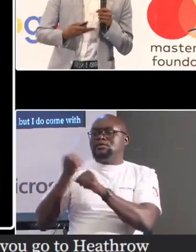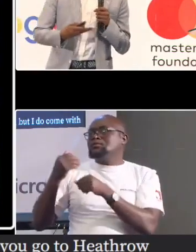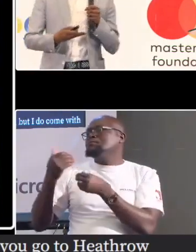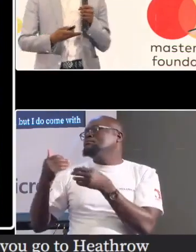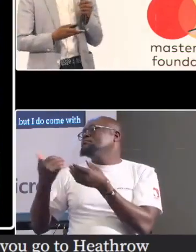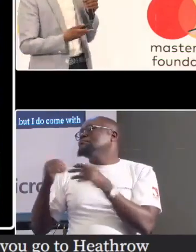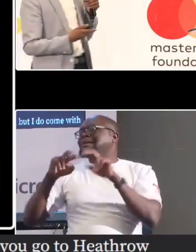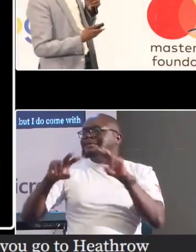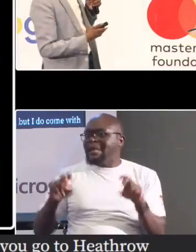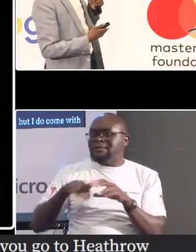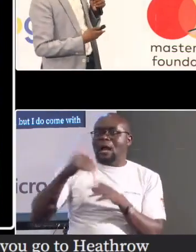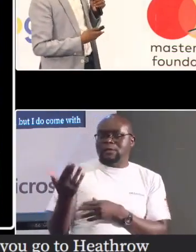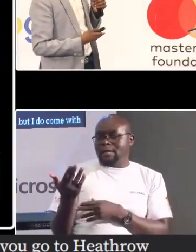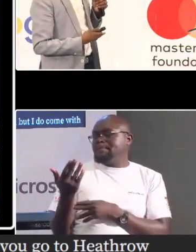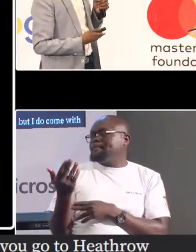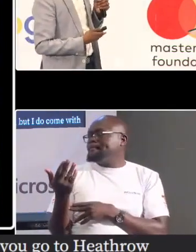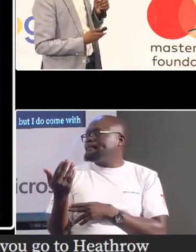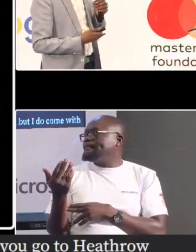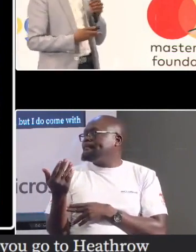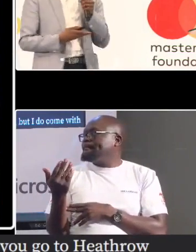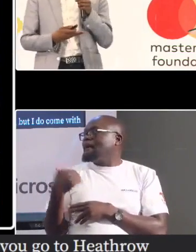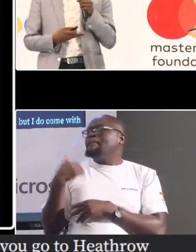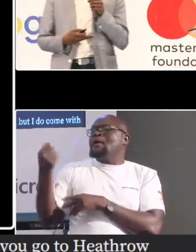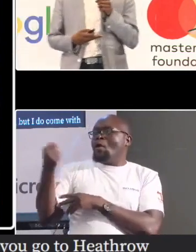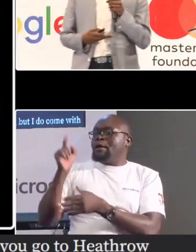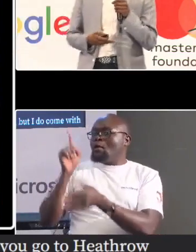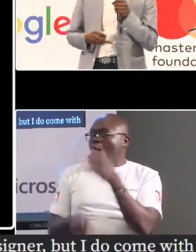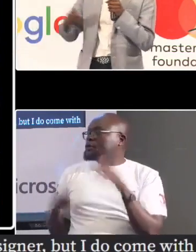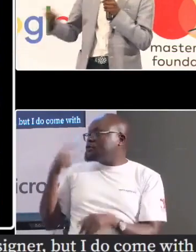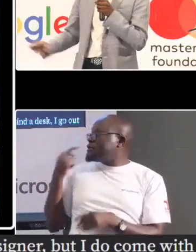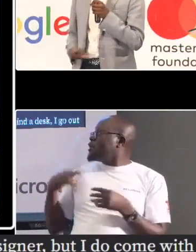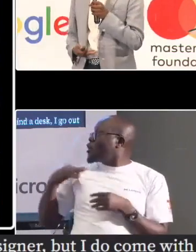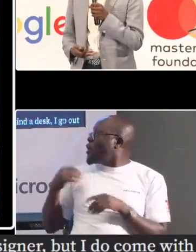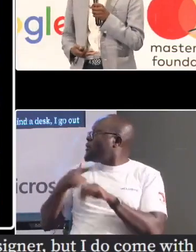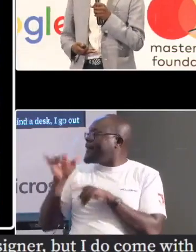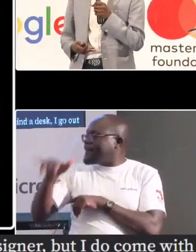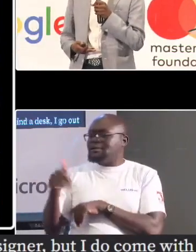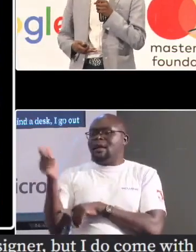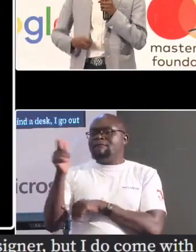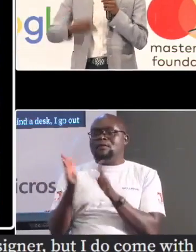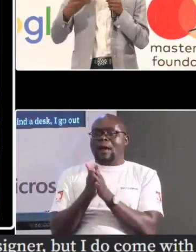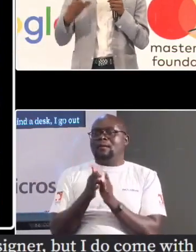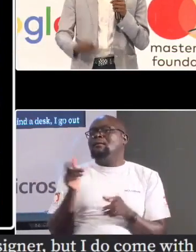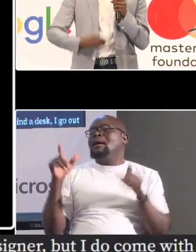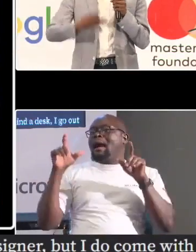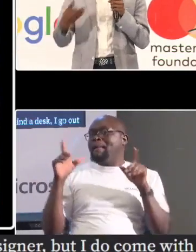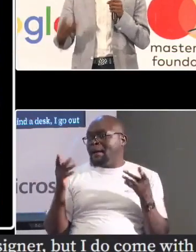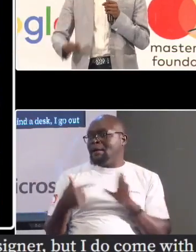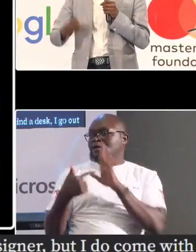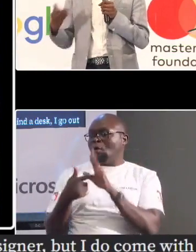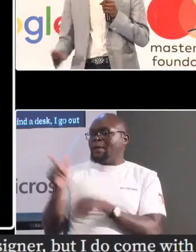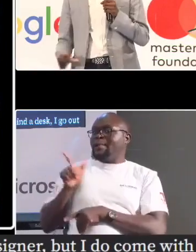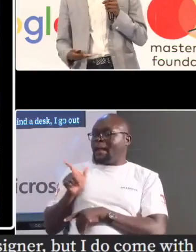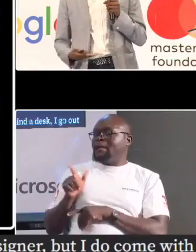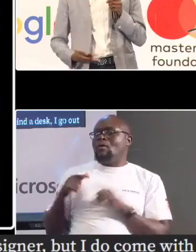So here I am holding what looks like a gun, but it's actually a video camera. And it's pointed at a lady